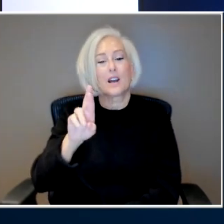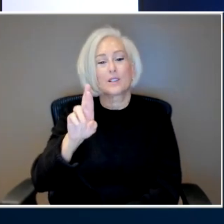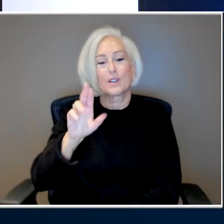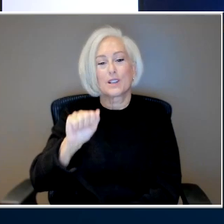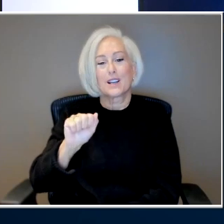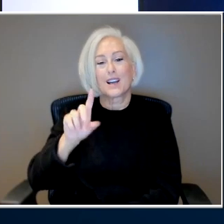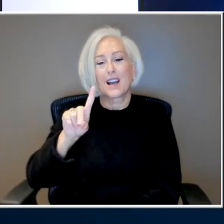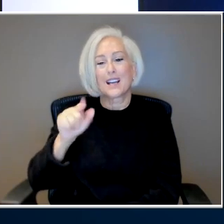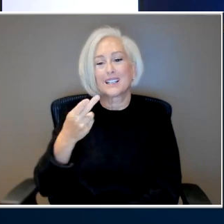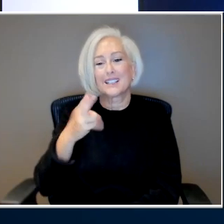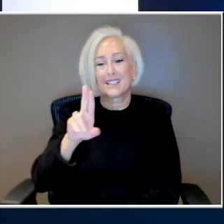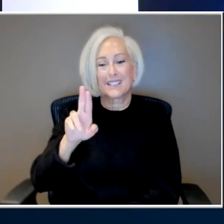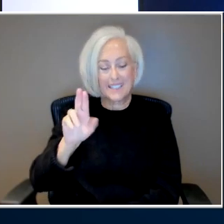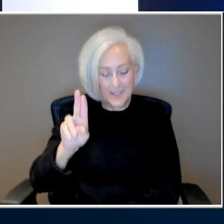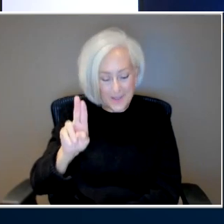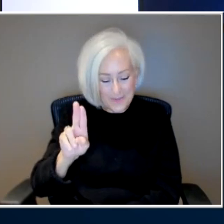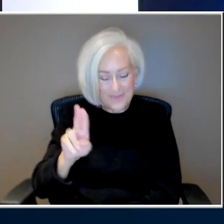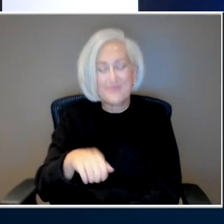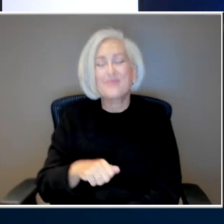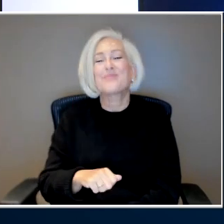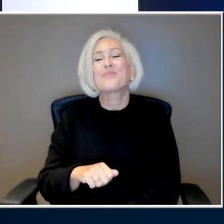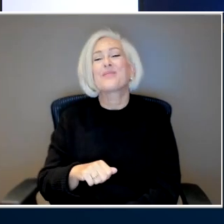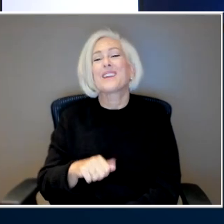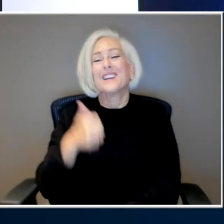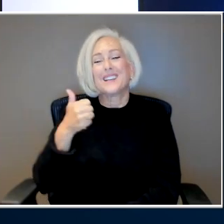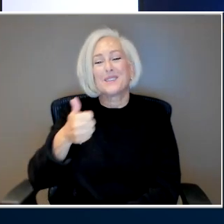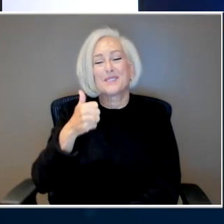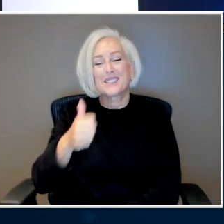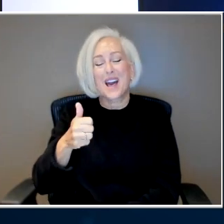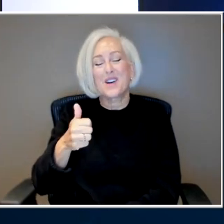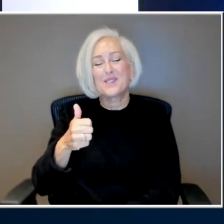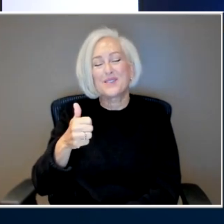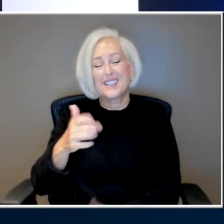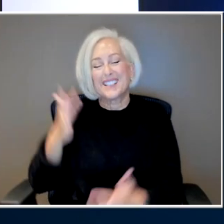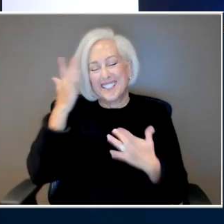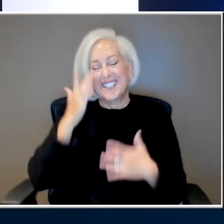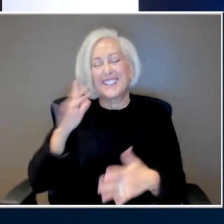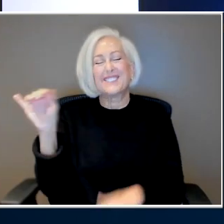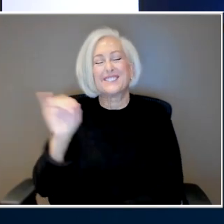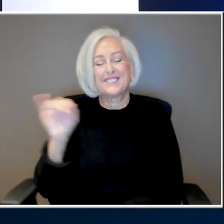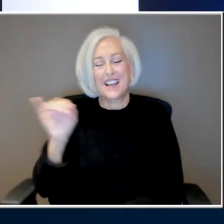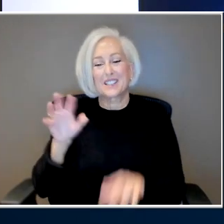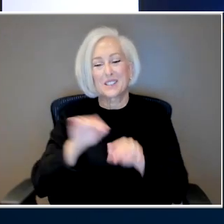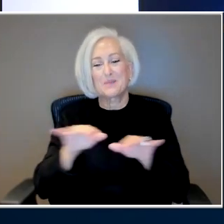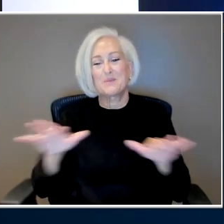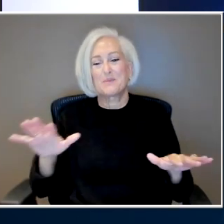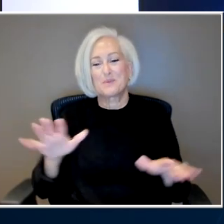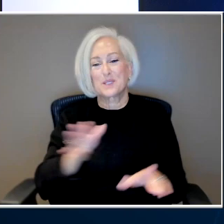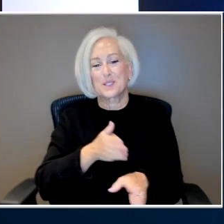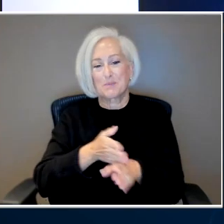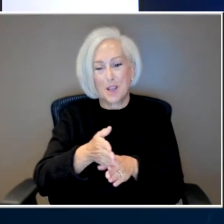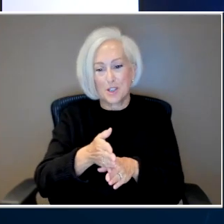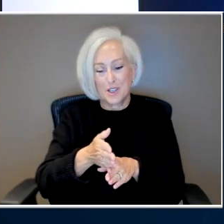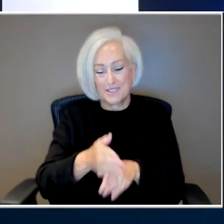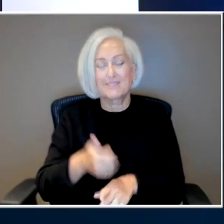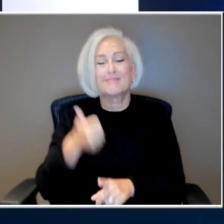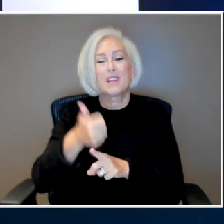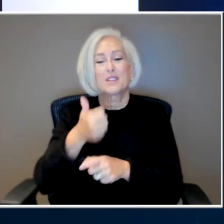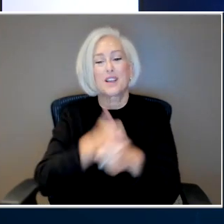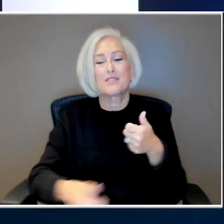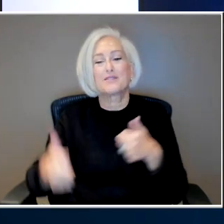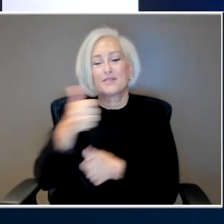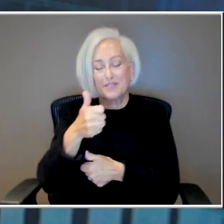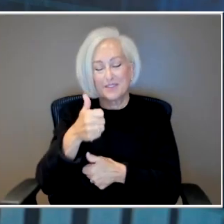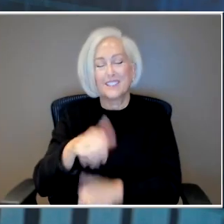specialist, although I give him a hard time about that, because he's also the chief executive officer of the health system's Liberty Market. It is great to have you both on